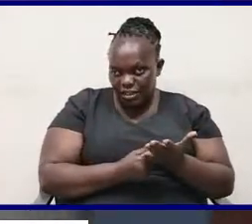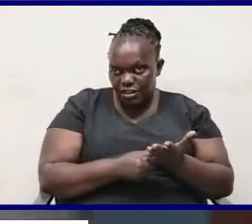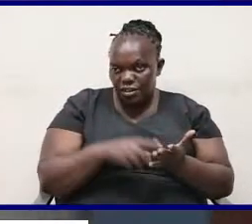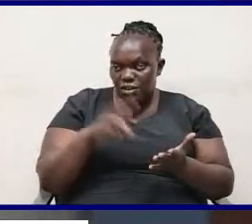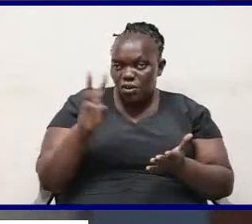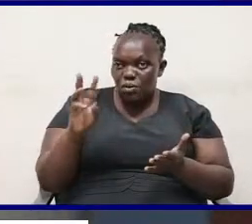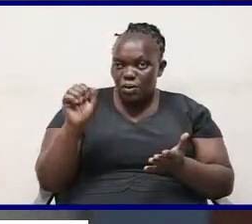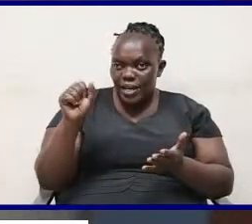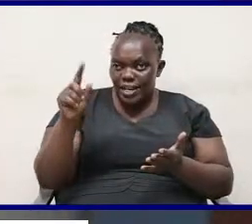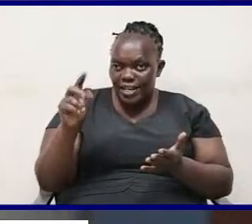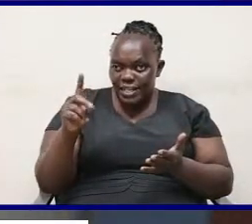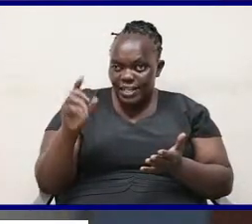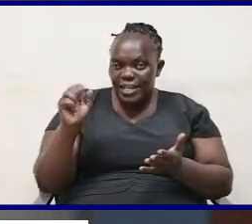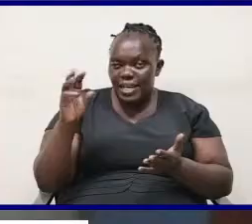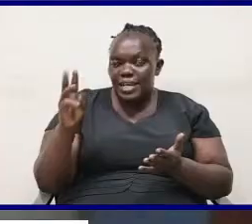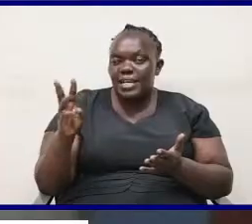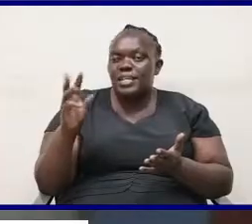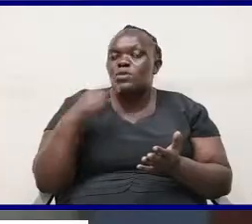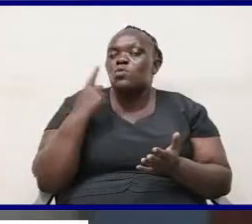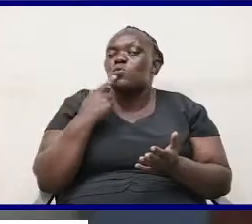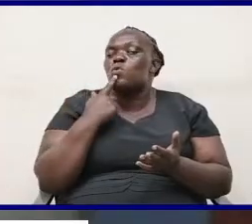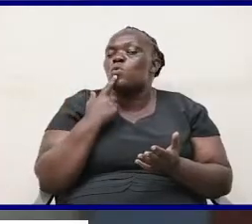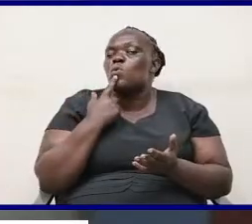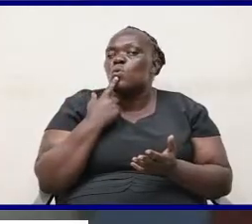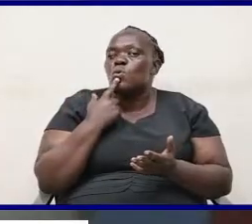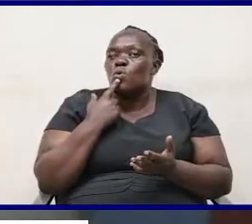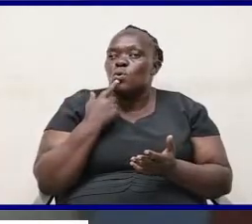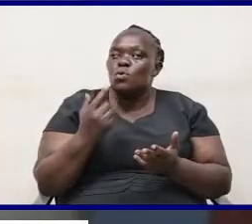Wendy Anyango, fishmonger from Kisumu County,